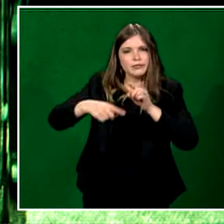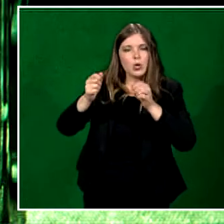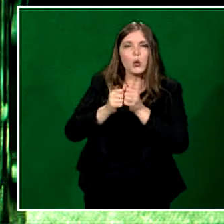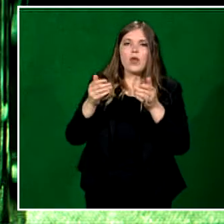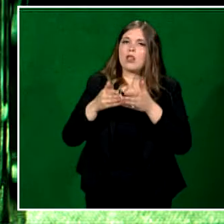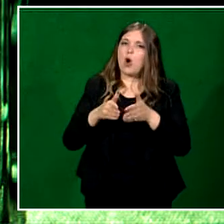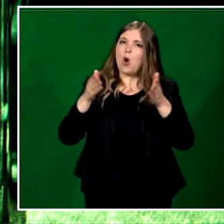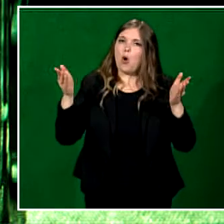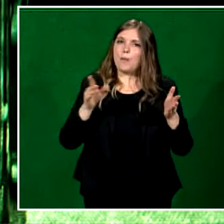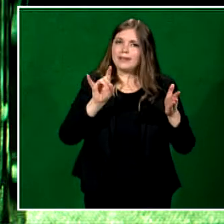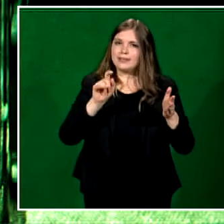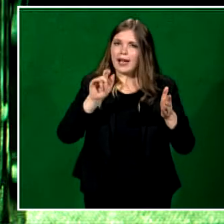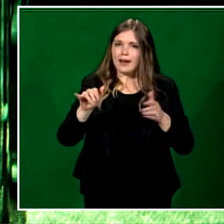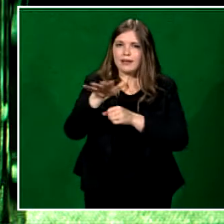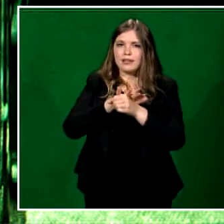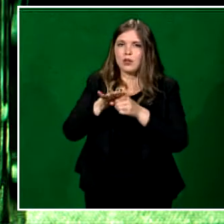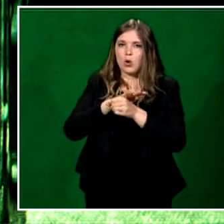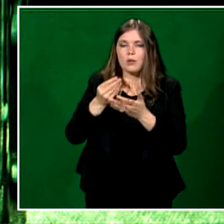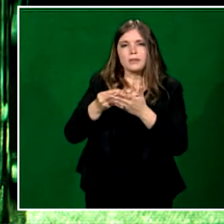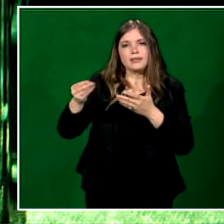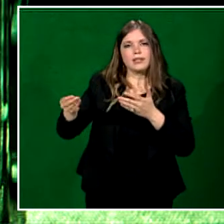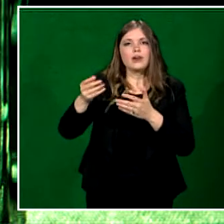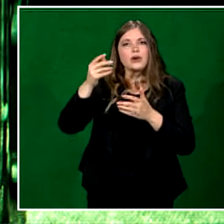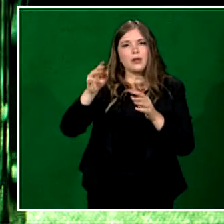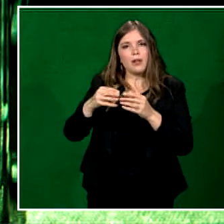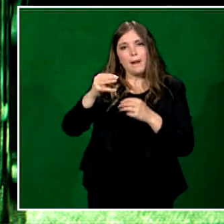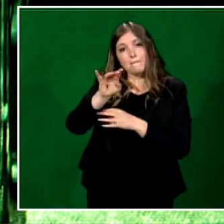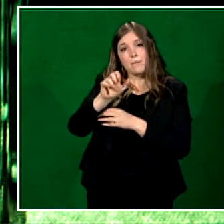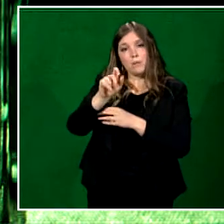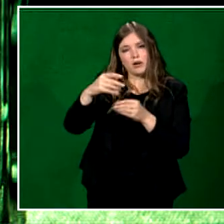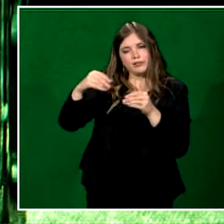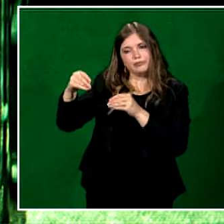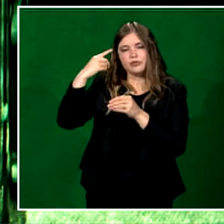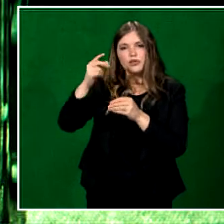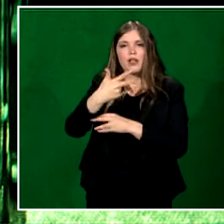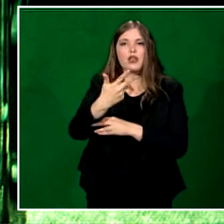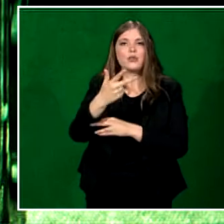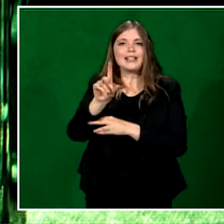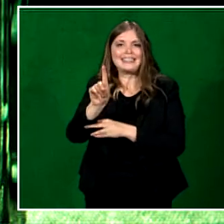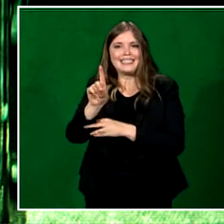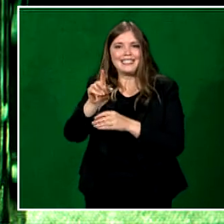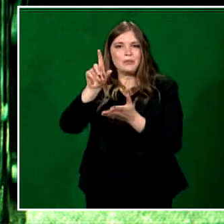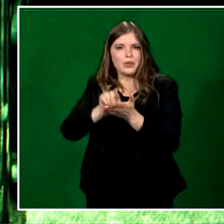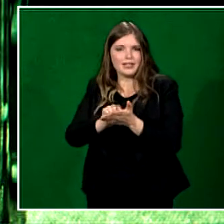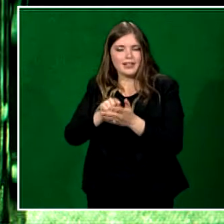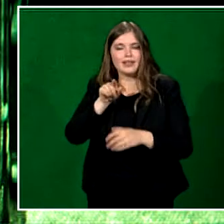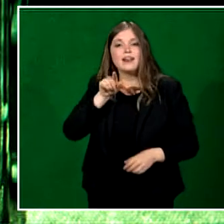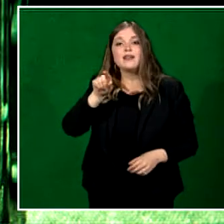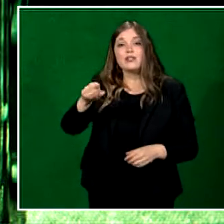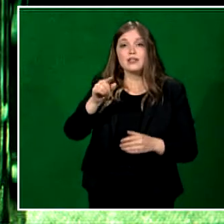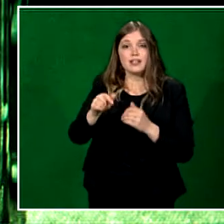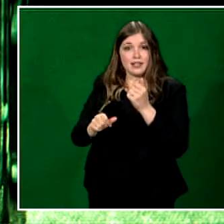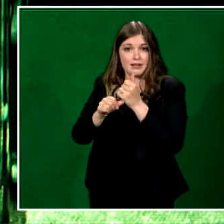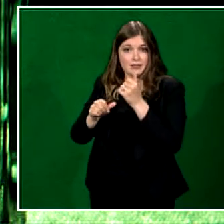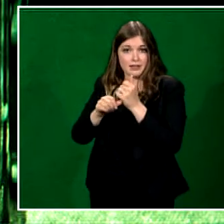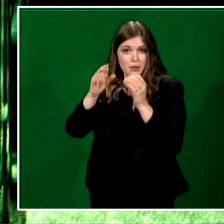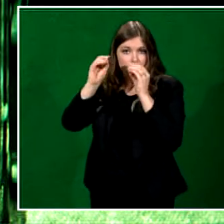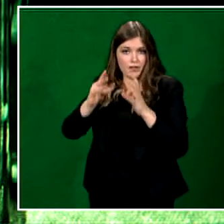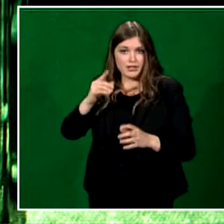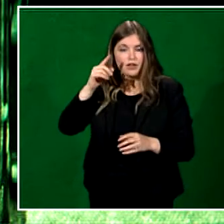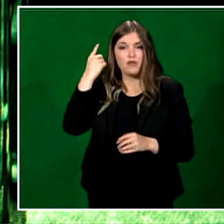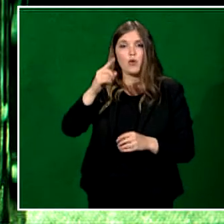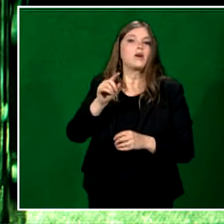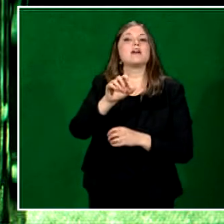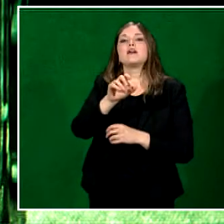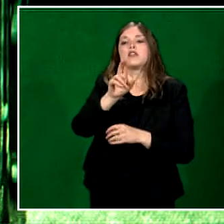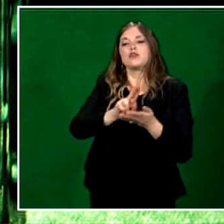material markets for 3D printing. As an associate professor of high-tech entrepreneurship at the University of Santiago